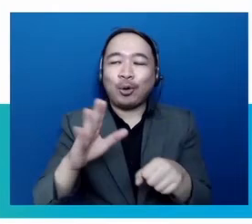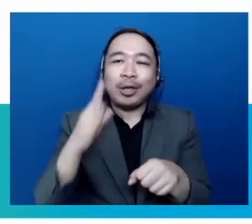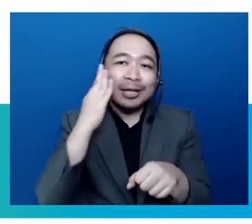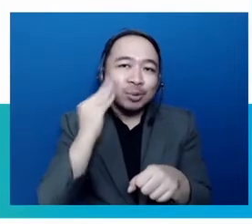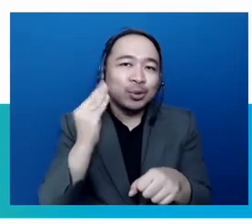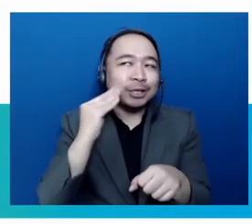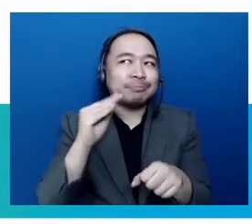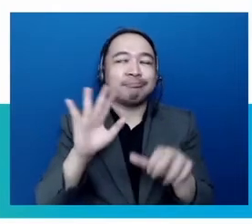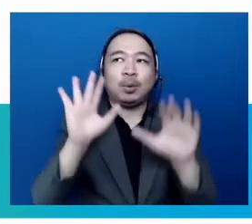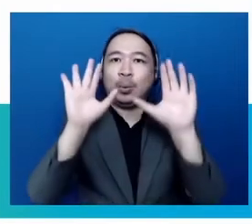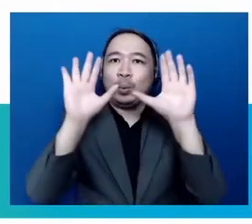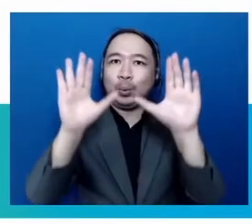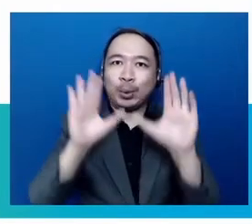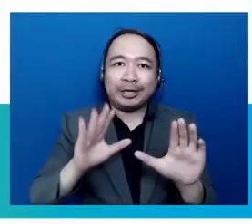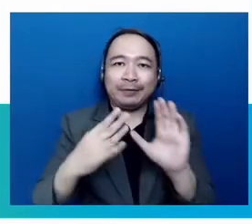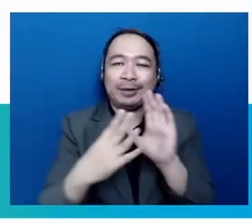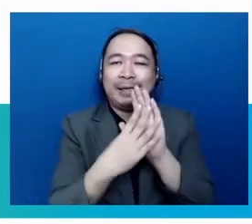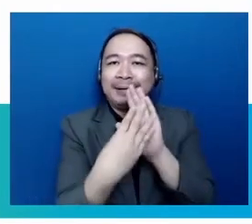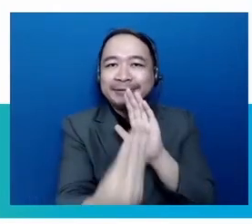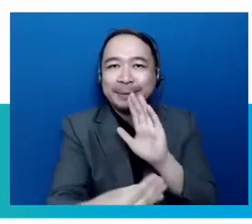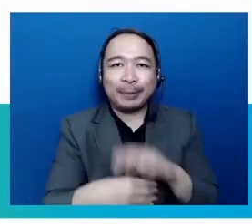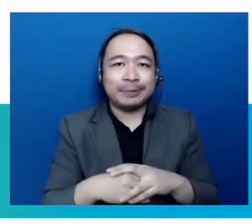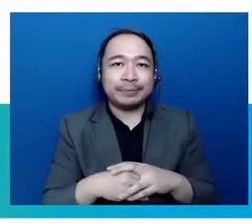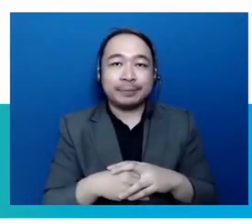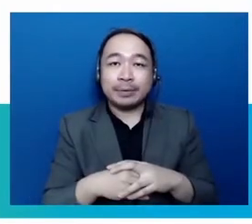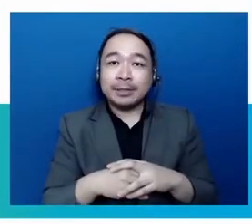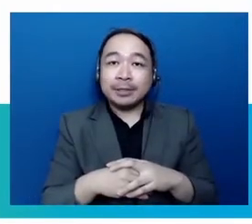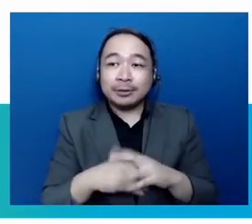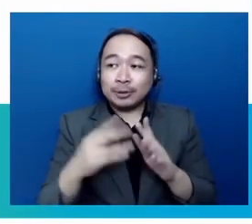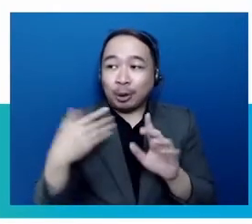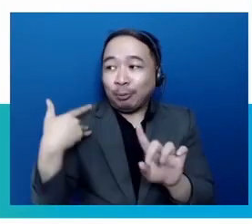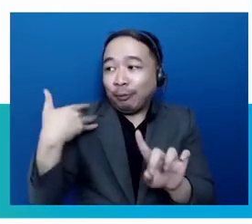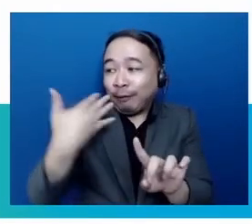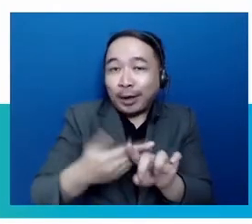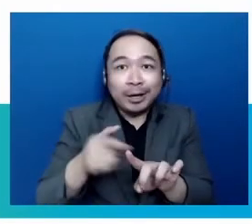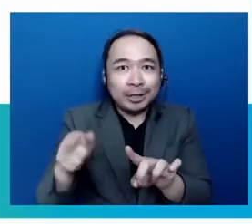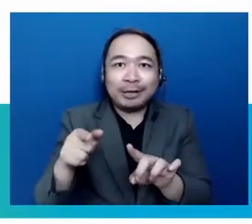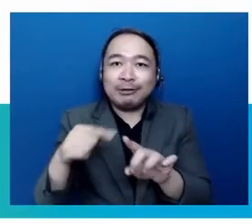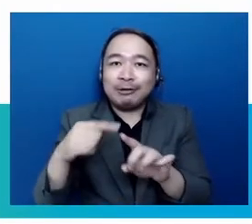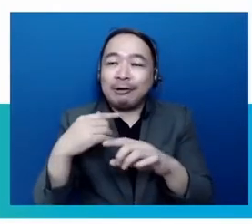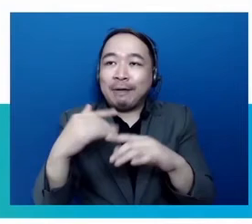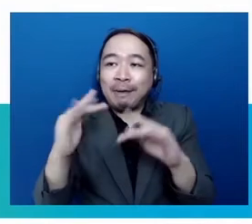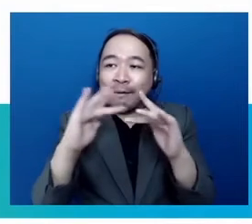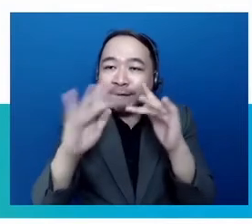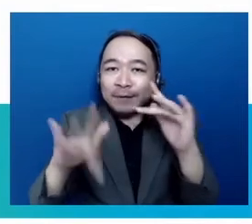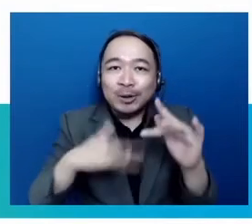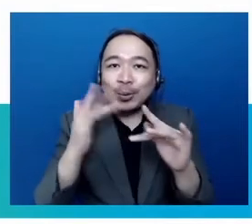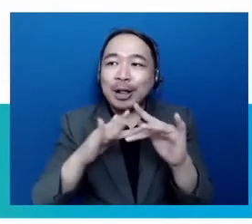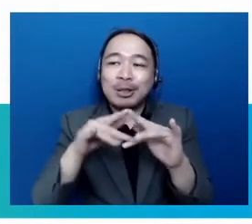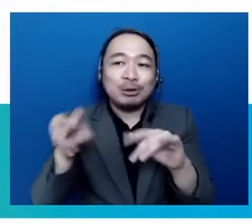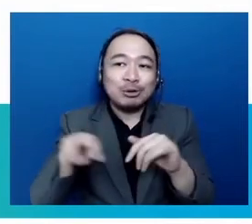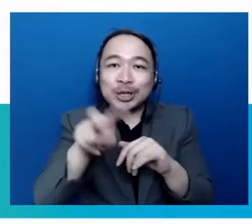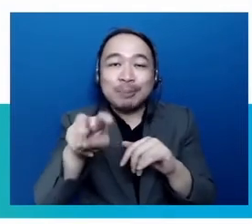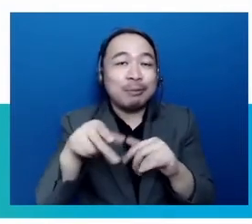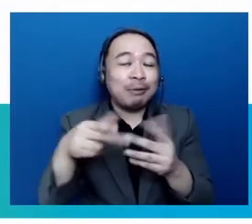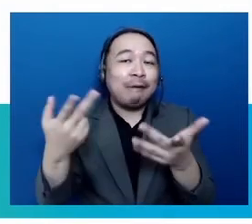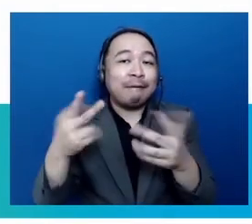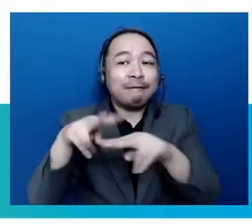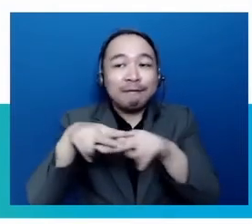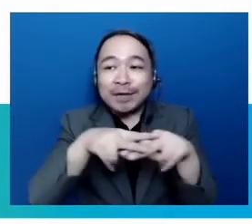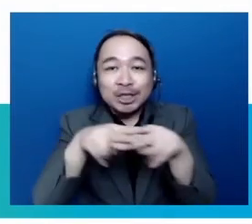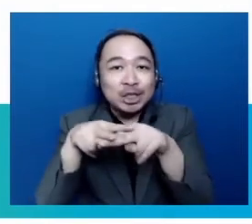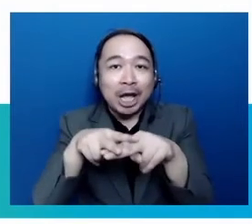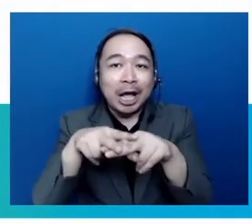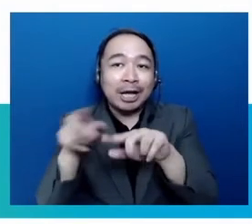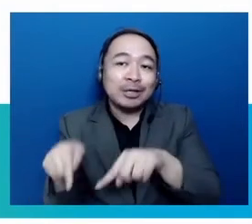So far, I hope you're enjoying our virtual trip from Fiji to Malaysia to the Solomon Islands. Now we head over to Manila to